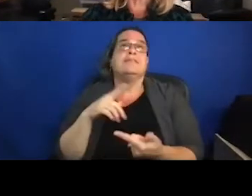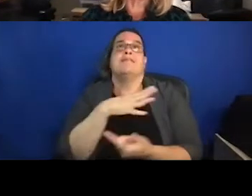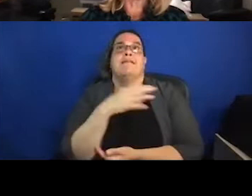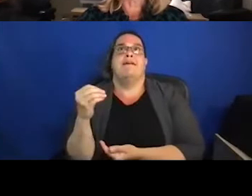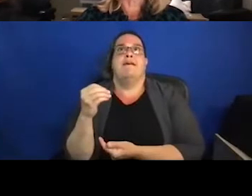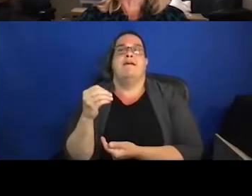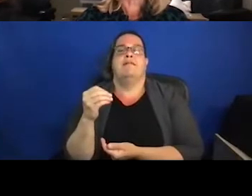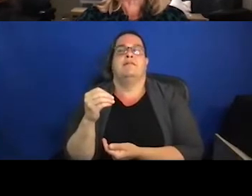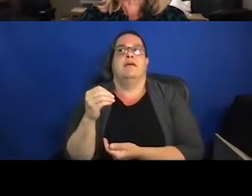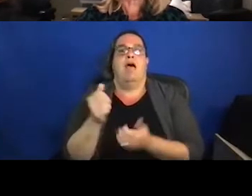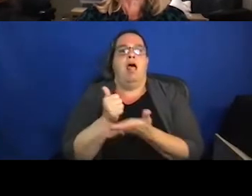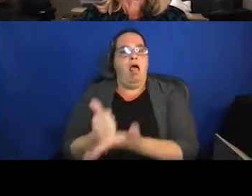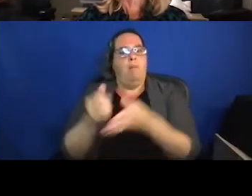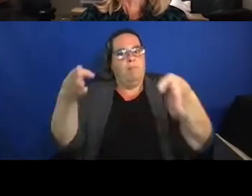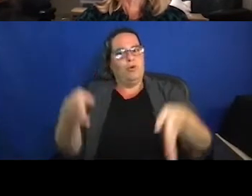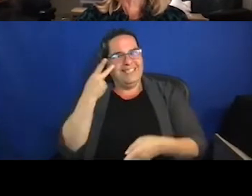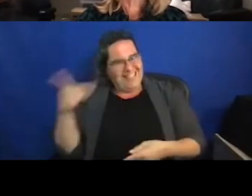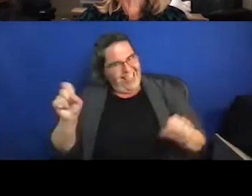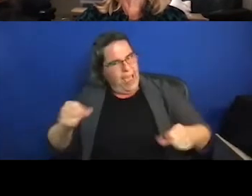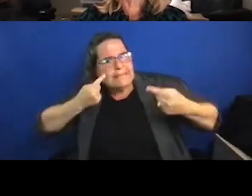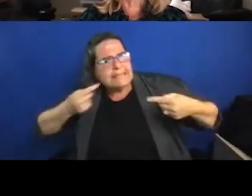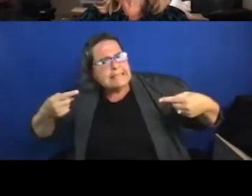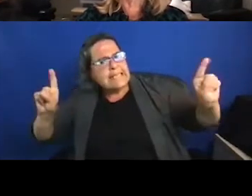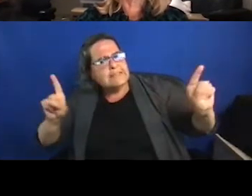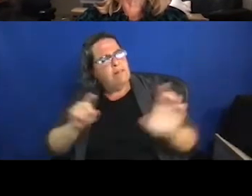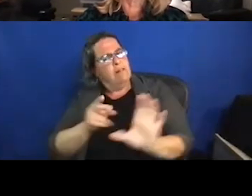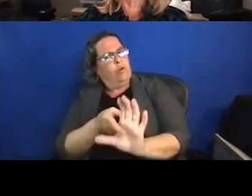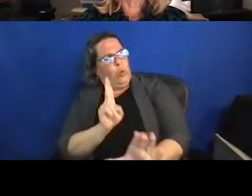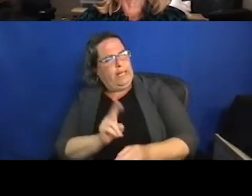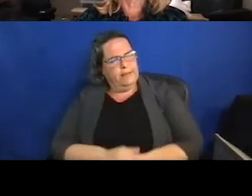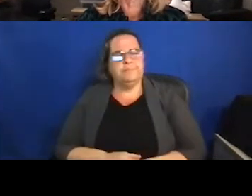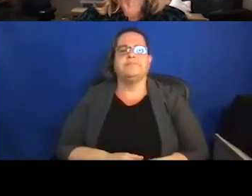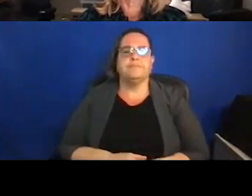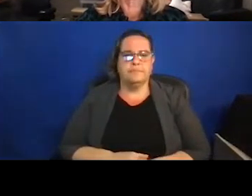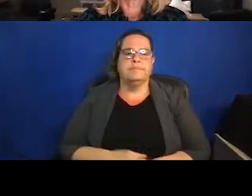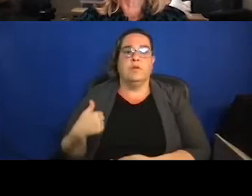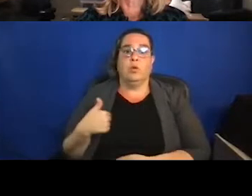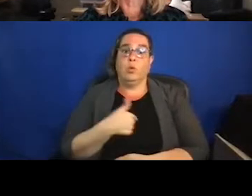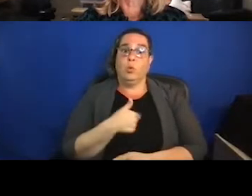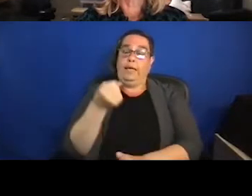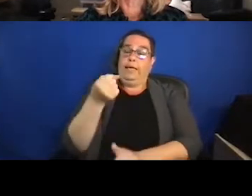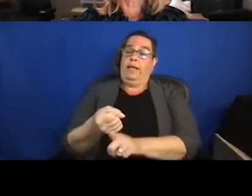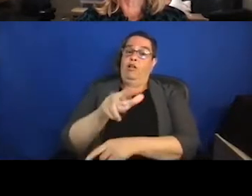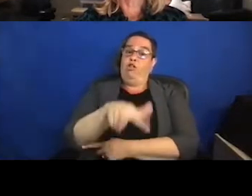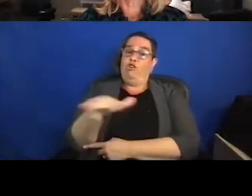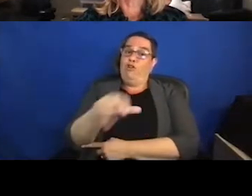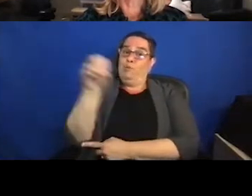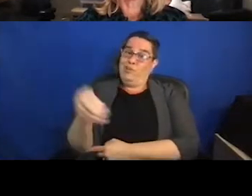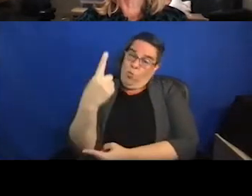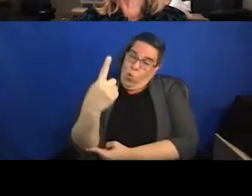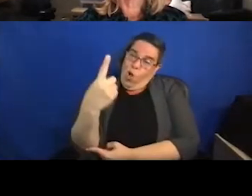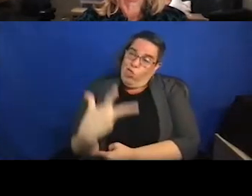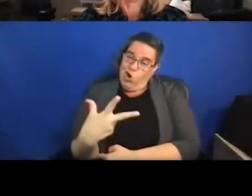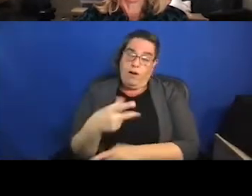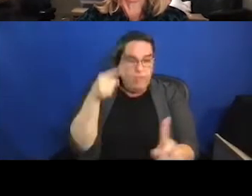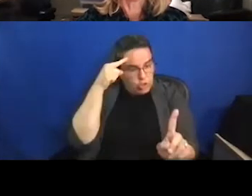but you really offer it because you want all people to take the medication, because taking the medication can reduce craving and